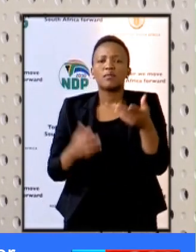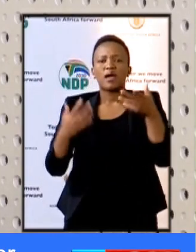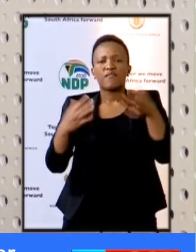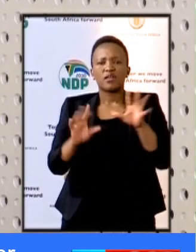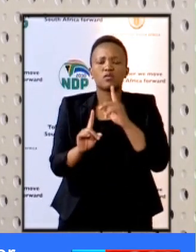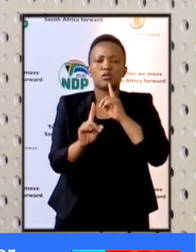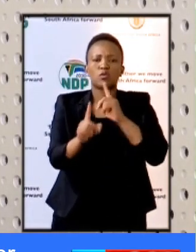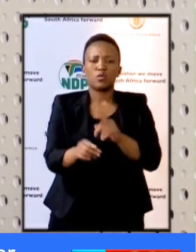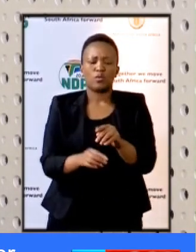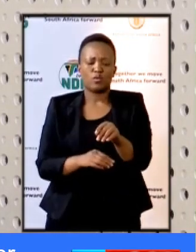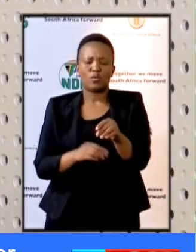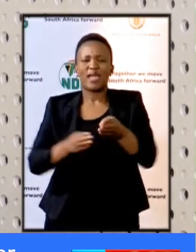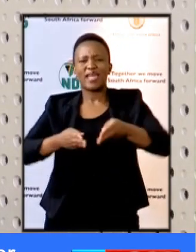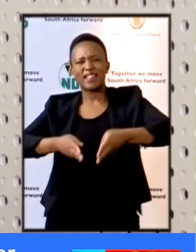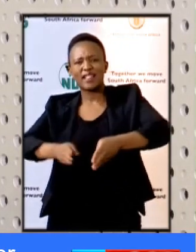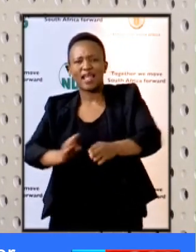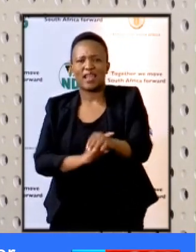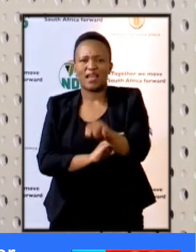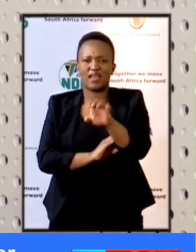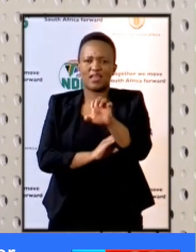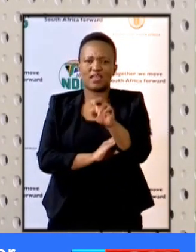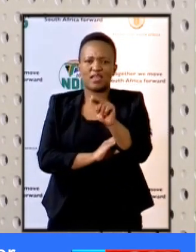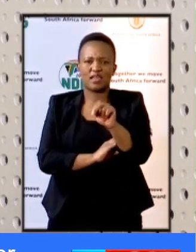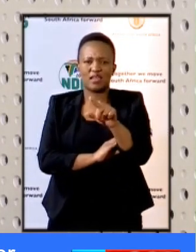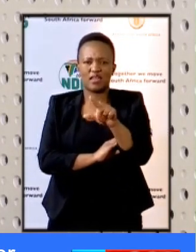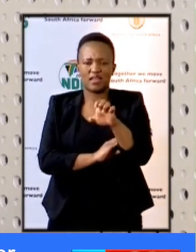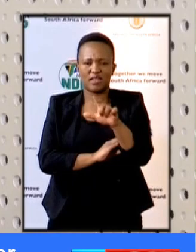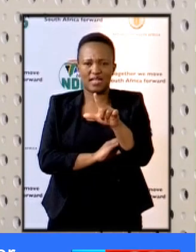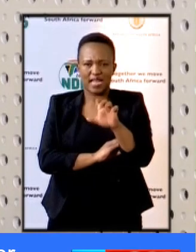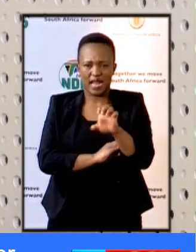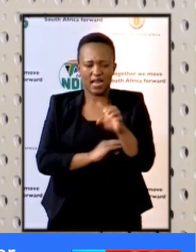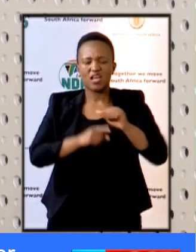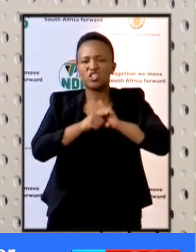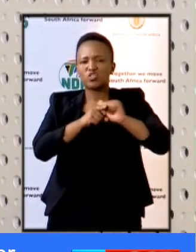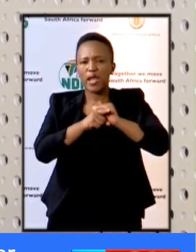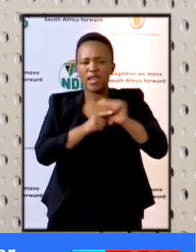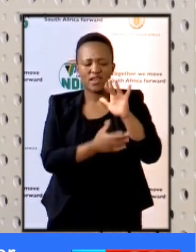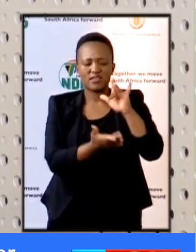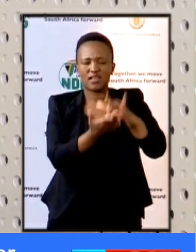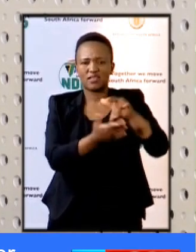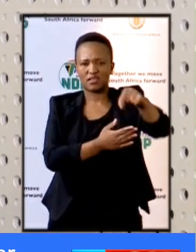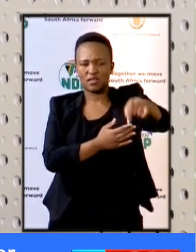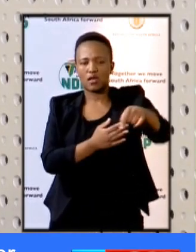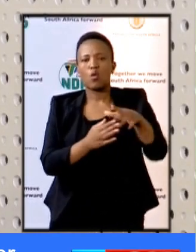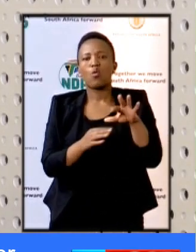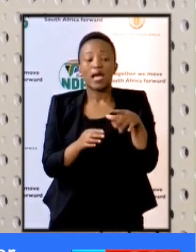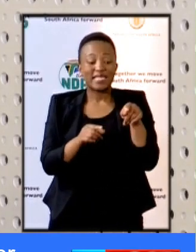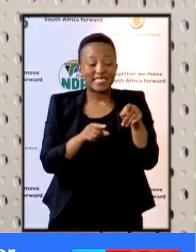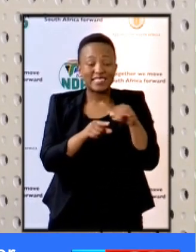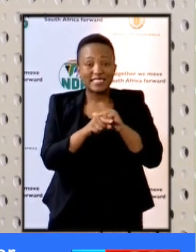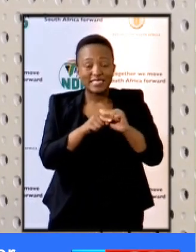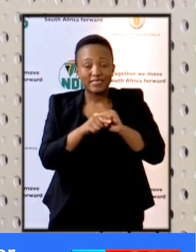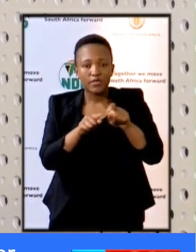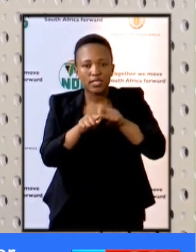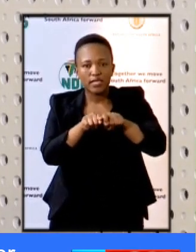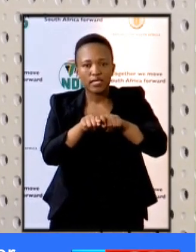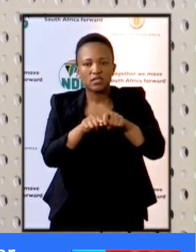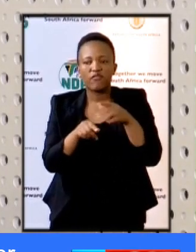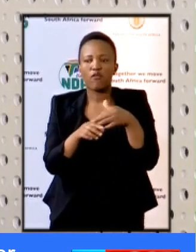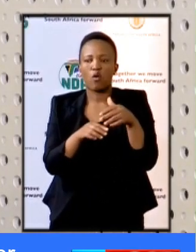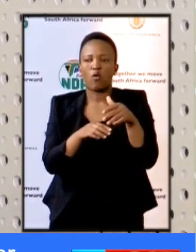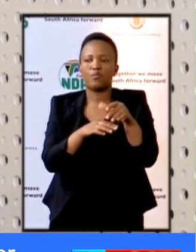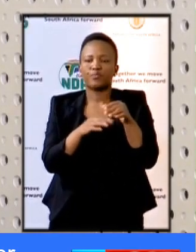our trade test center, where we run trade tests for artisans who are entering